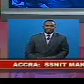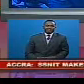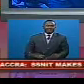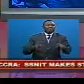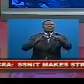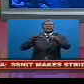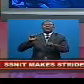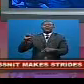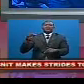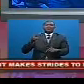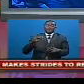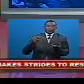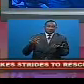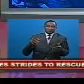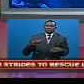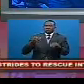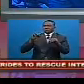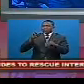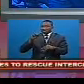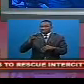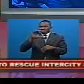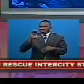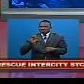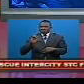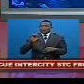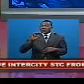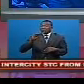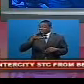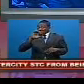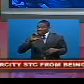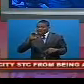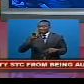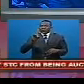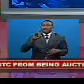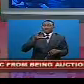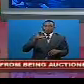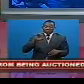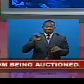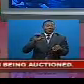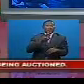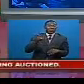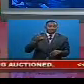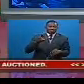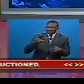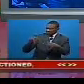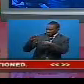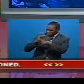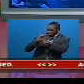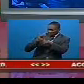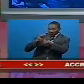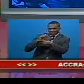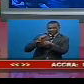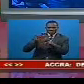The various stakeholders of metropolitan, municipal and district assemblies in the Western region have been trained on the